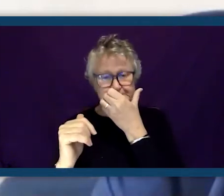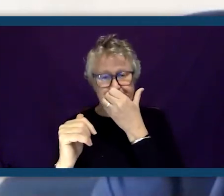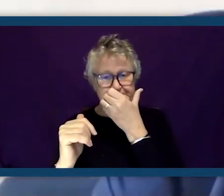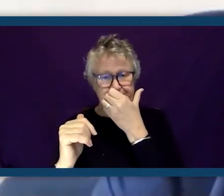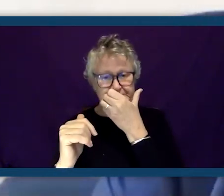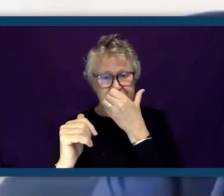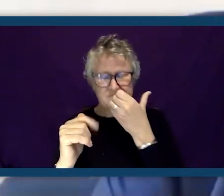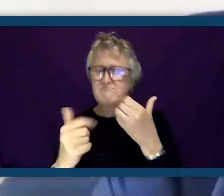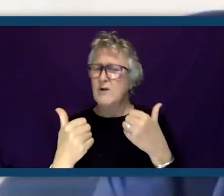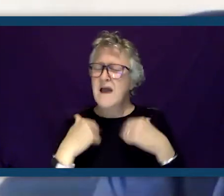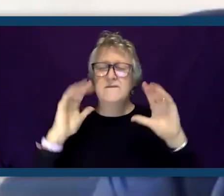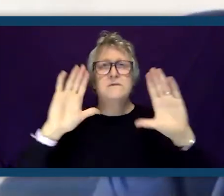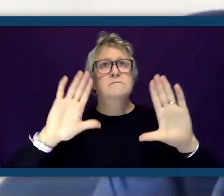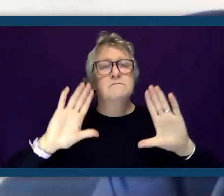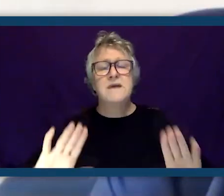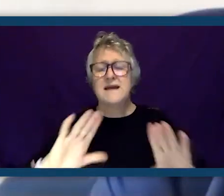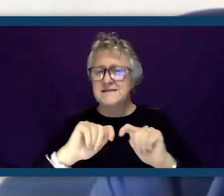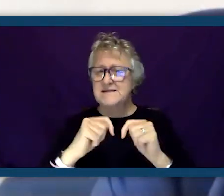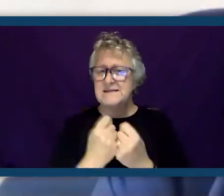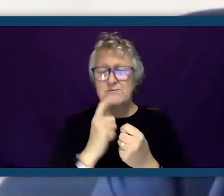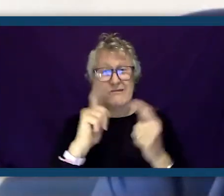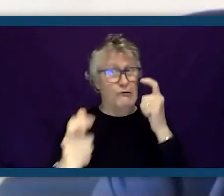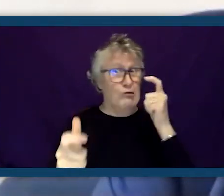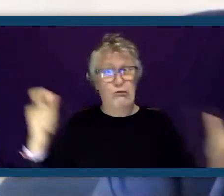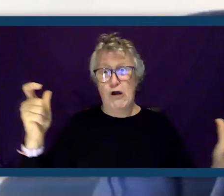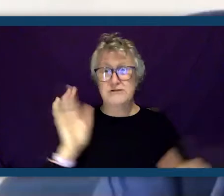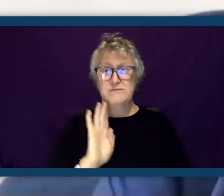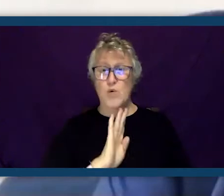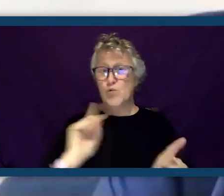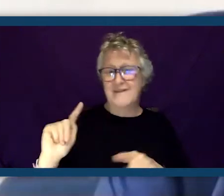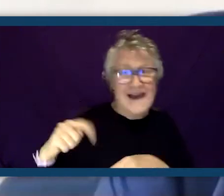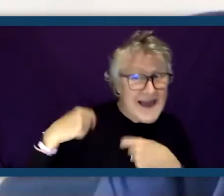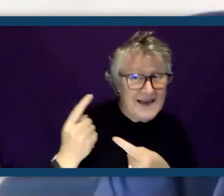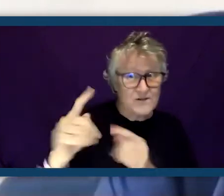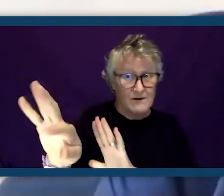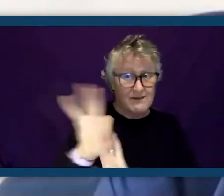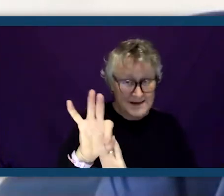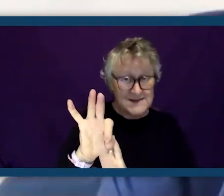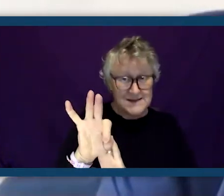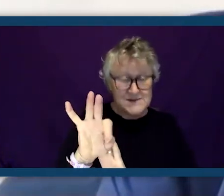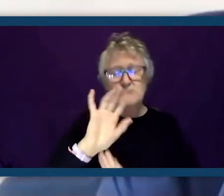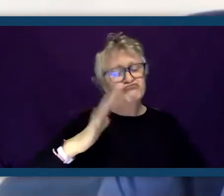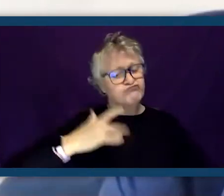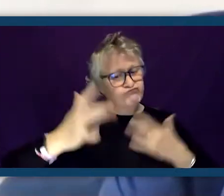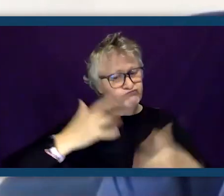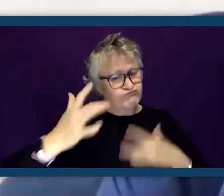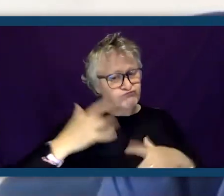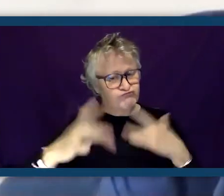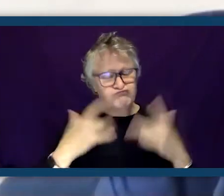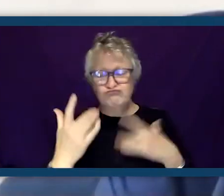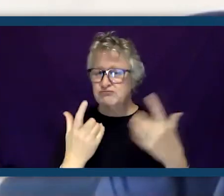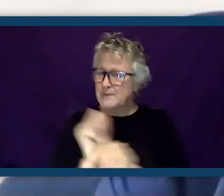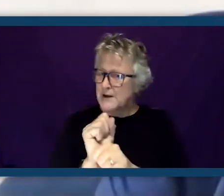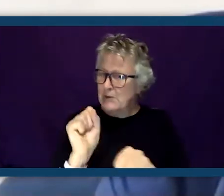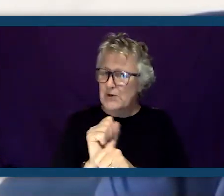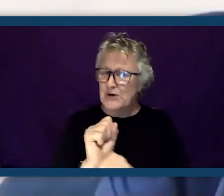have an amazing team with the largest board we've ever elected. So we are really excited to get to work, and I'm so excited to be here